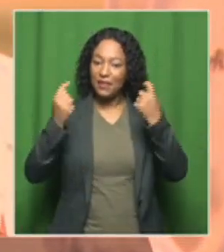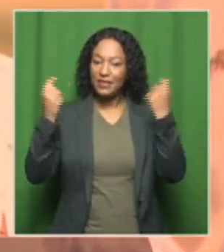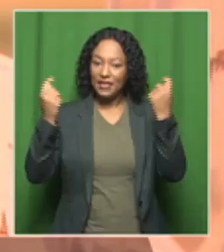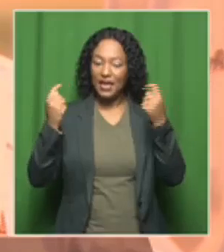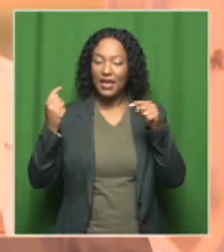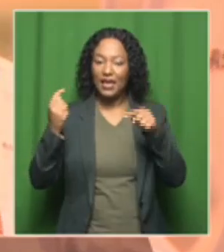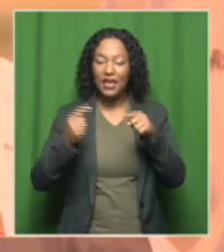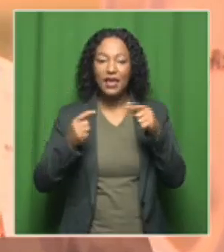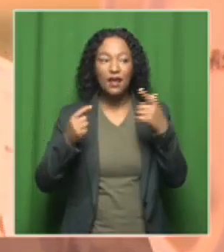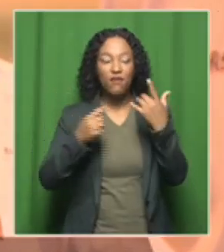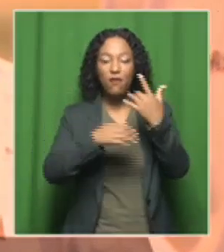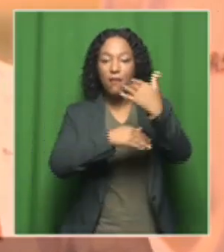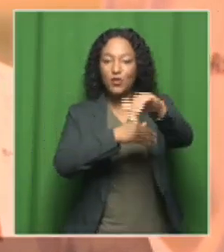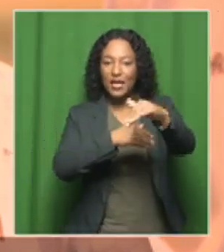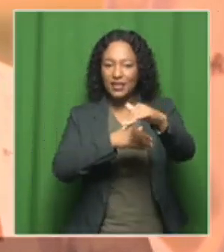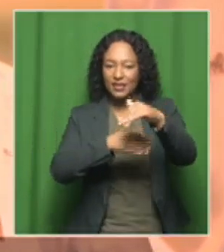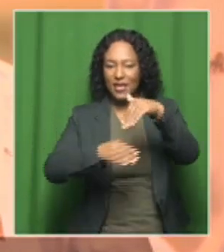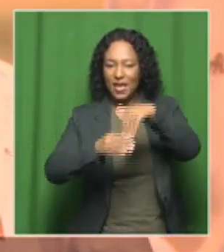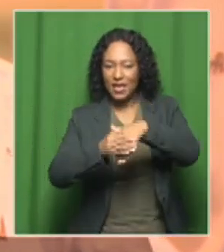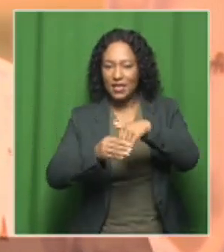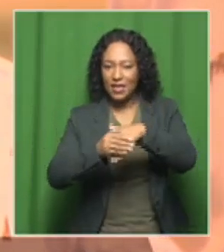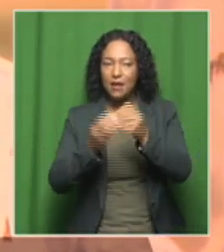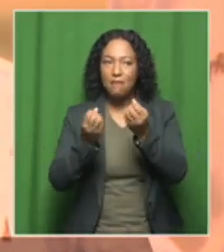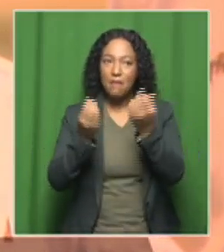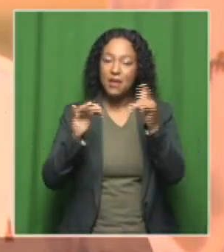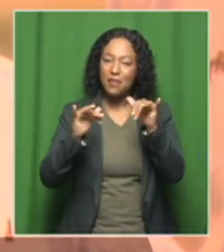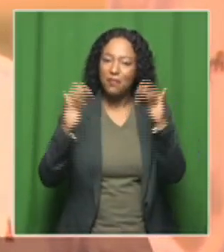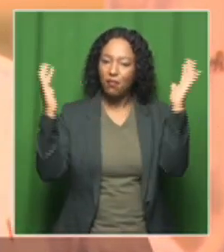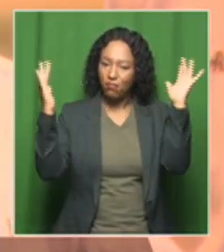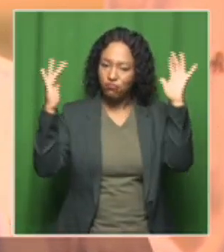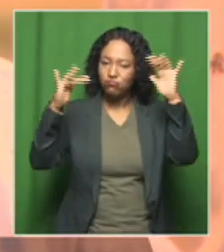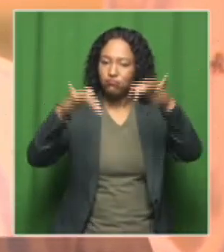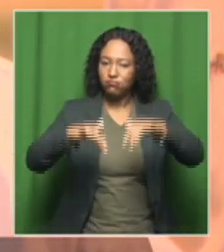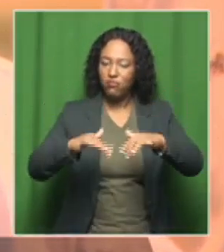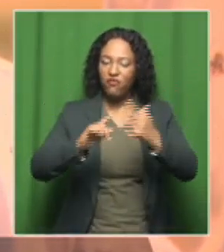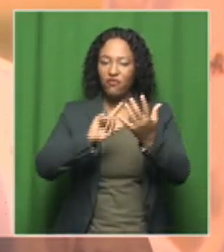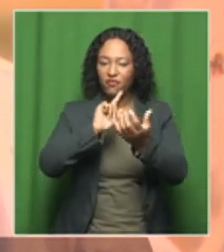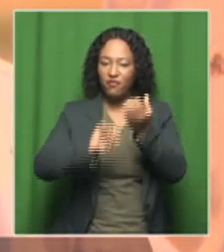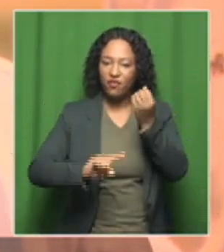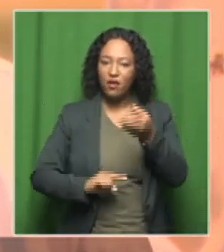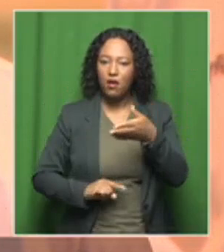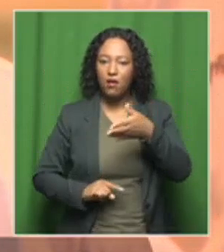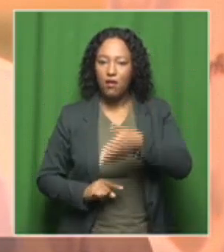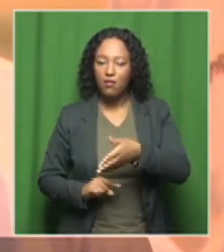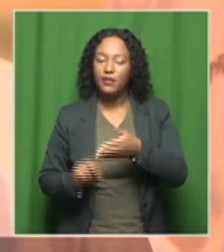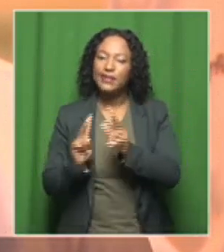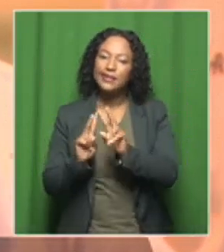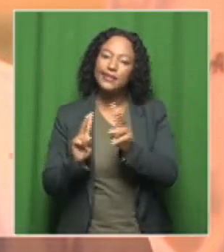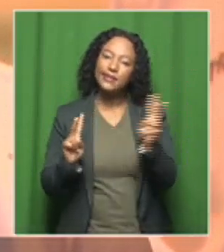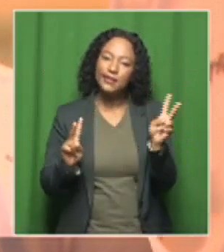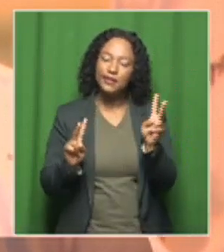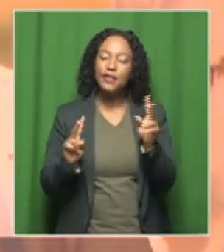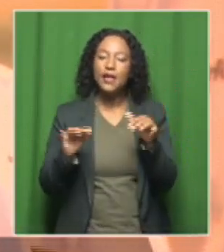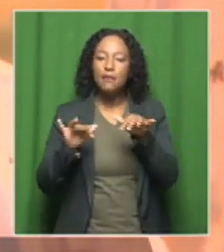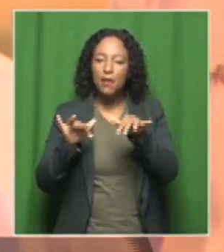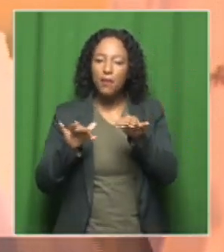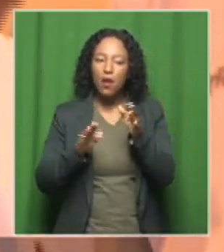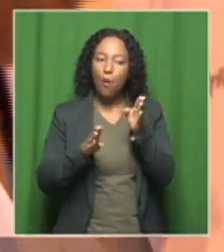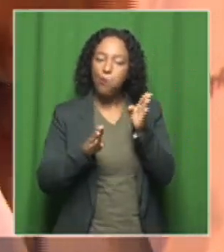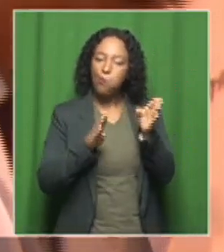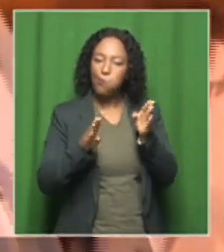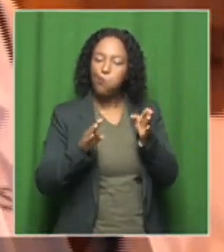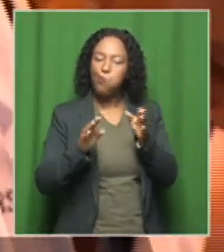coming inside in terms of ensuring that this milestone is marked here. Here, joined by various of those role players, various of